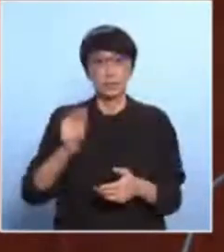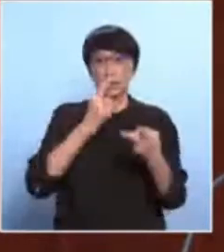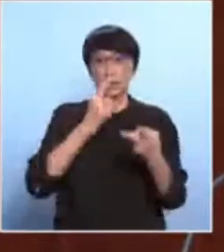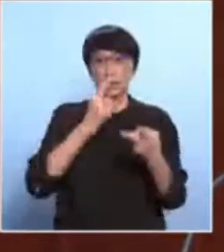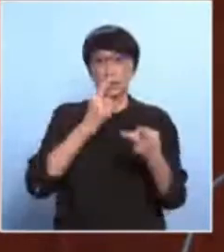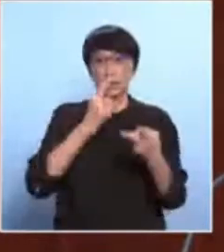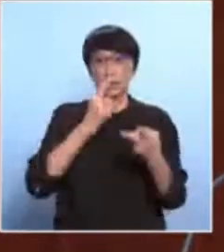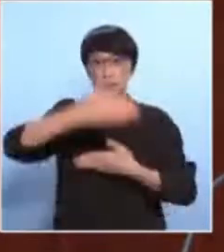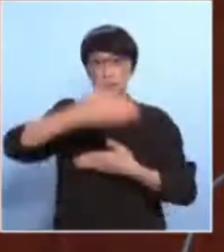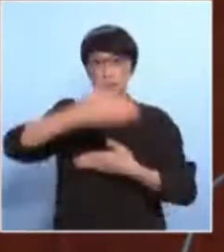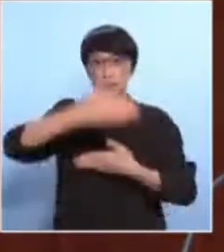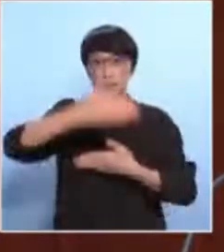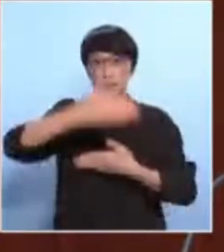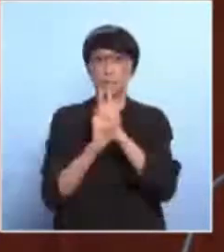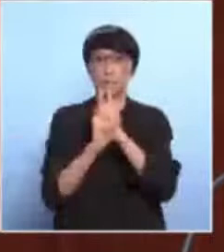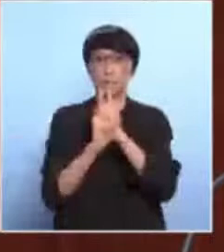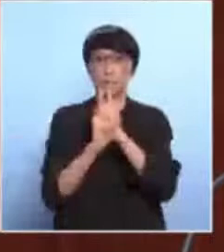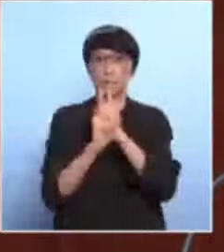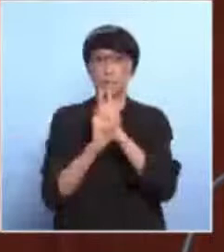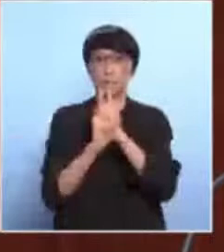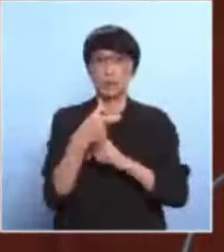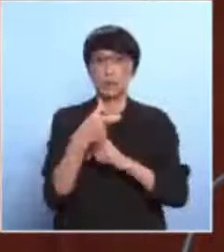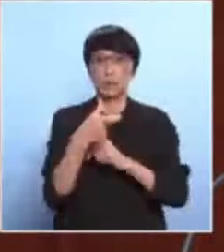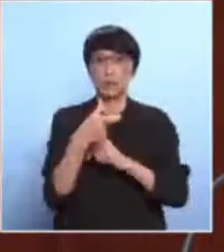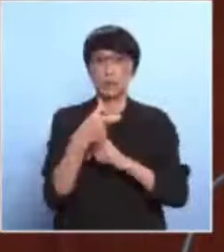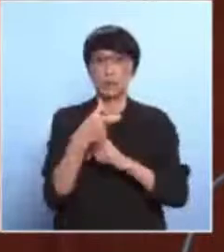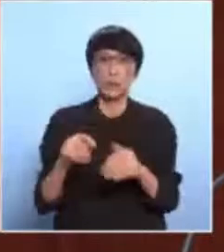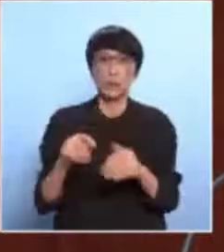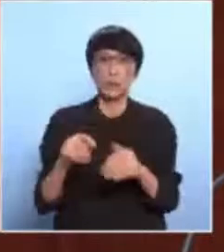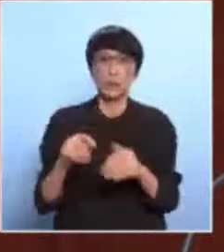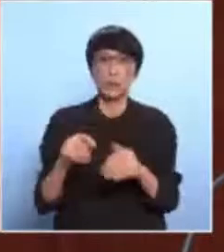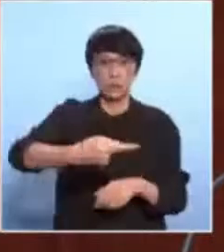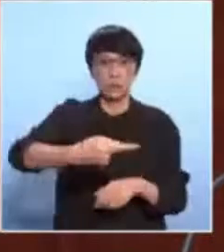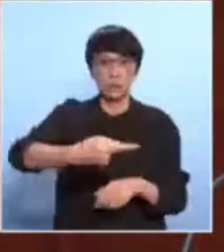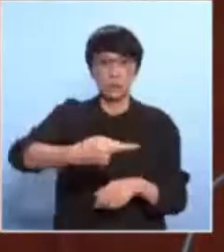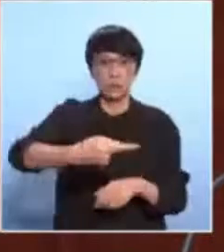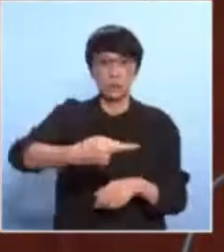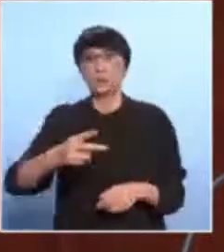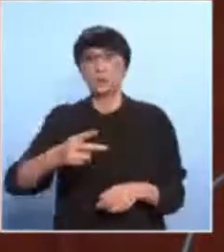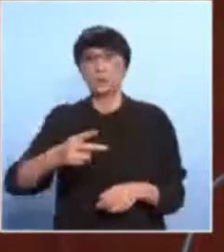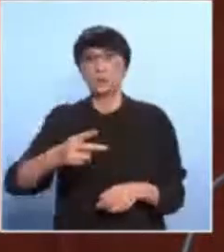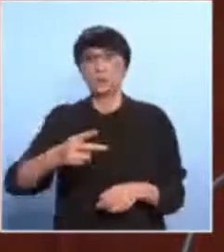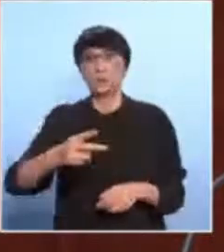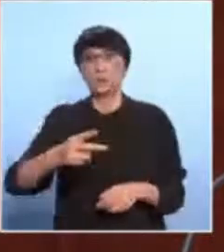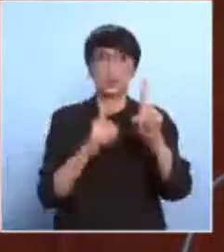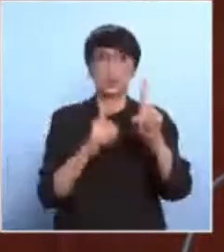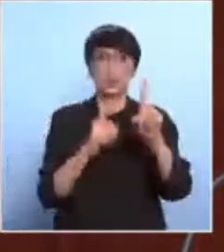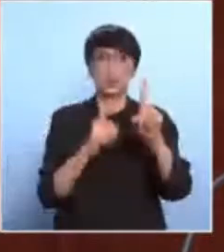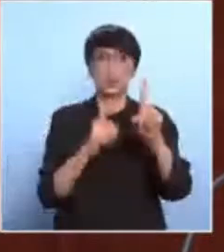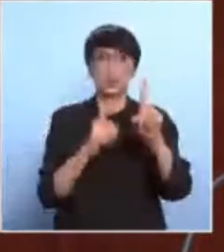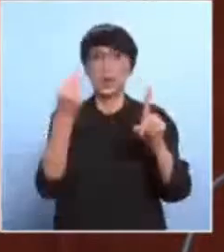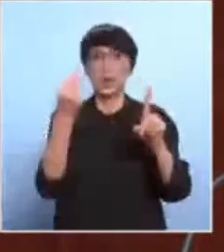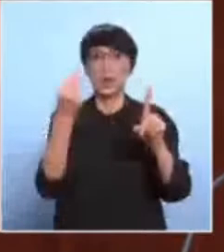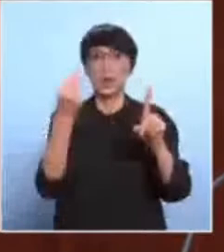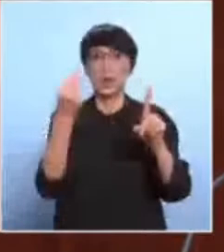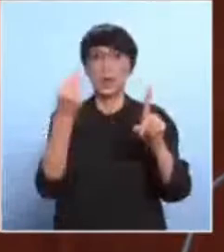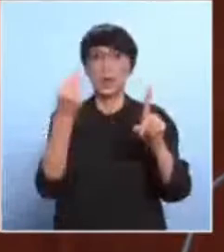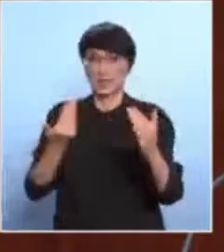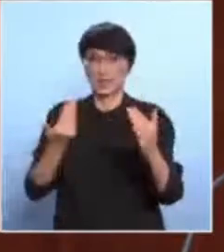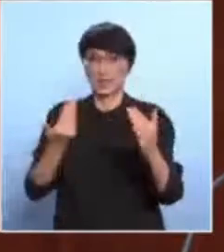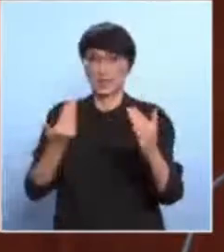redevelopment of industrial buildings and extend the applicable scope to cover industrial buildings for special uses completed